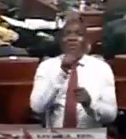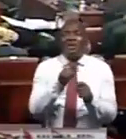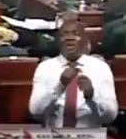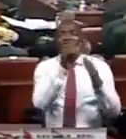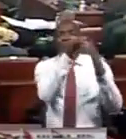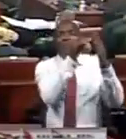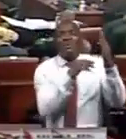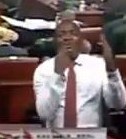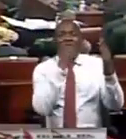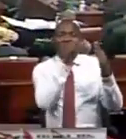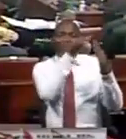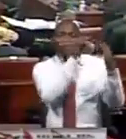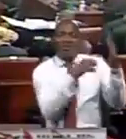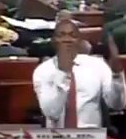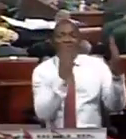speeches.